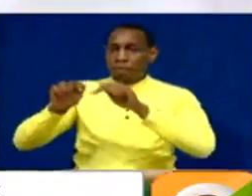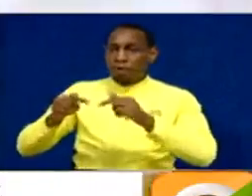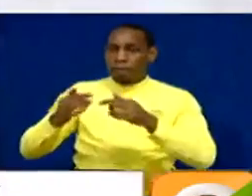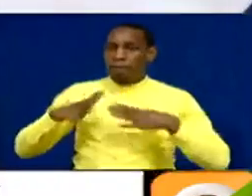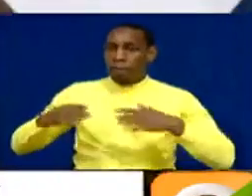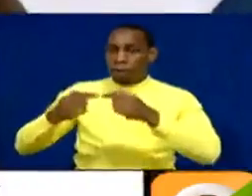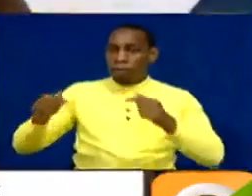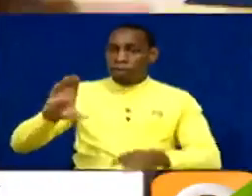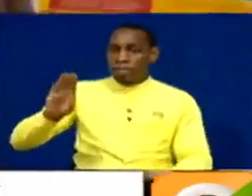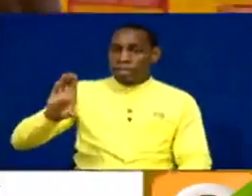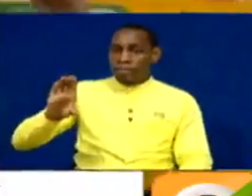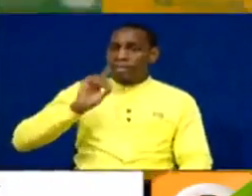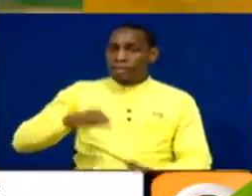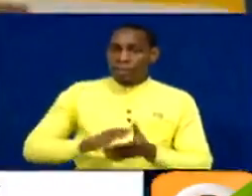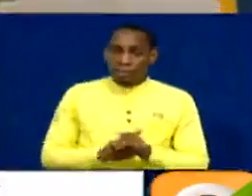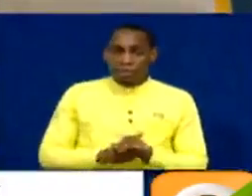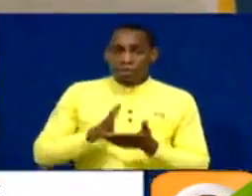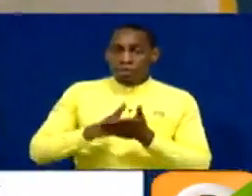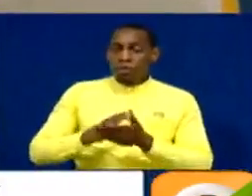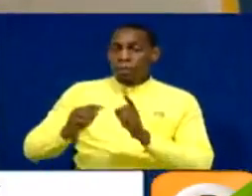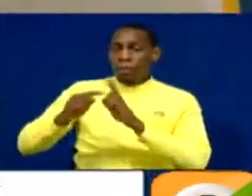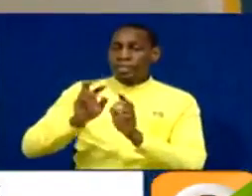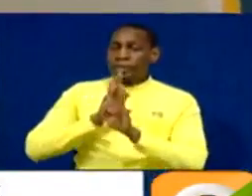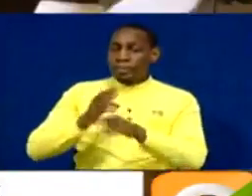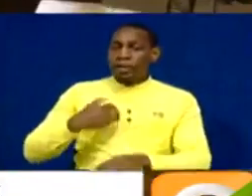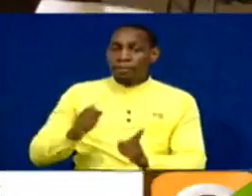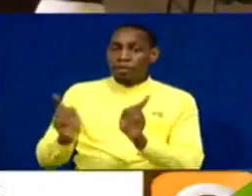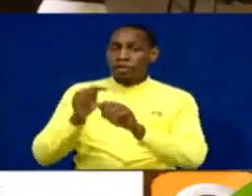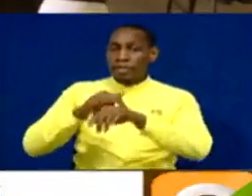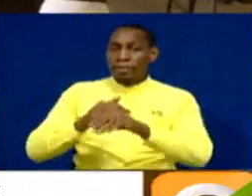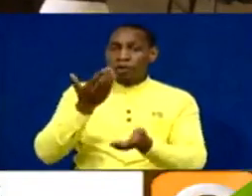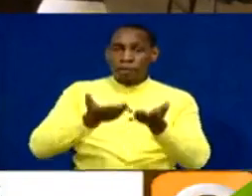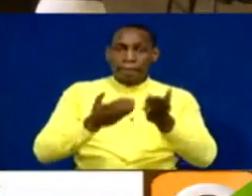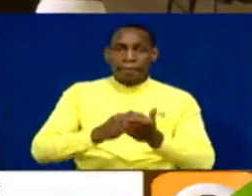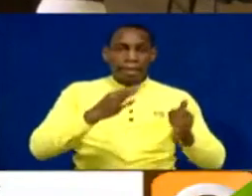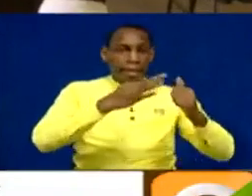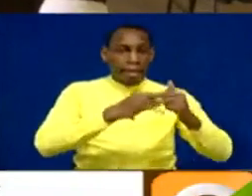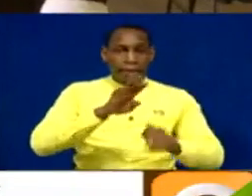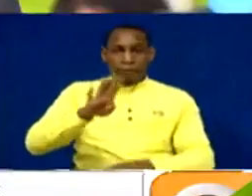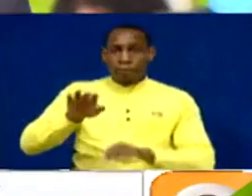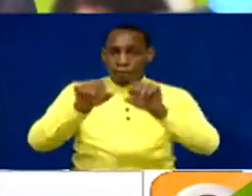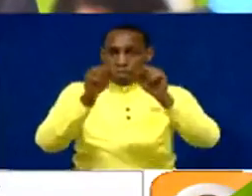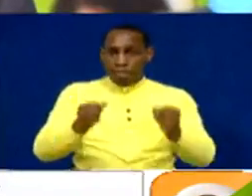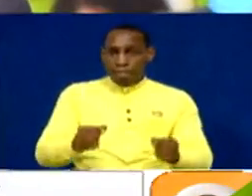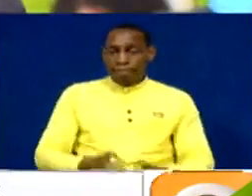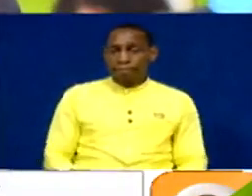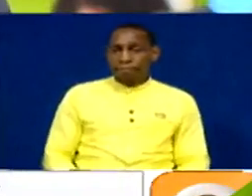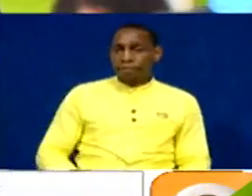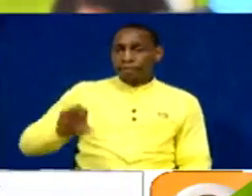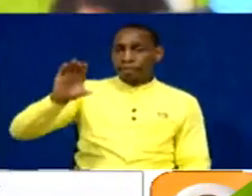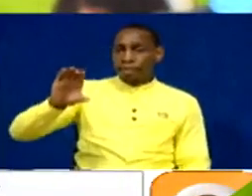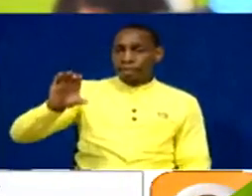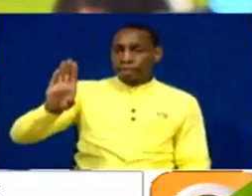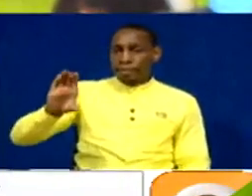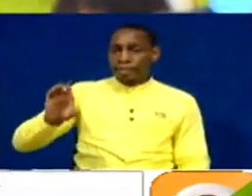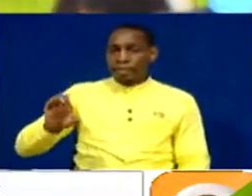the competency-based curriculum, insisting it has yielded positive results within a short time compared to the 844 system. The CBC